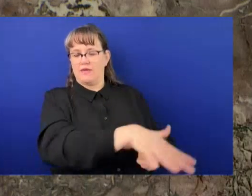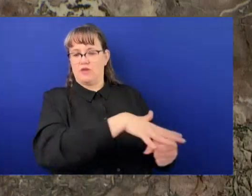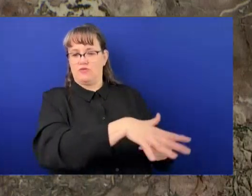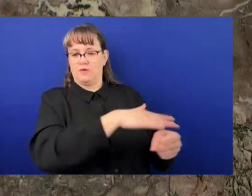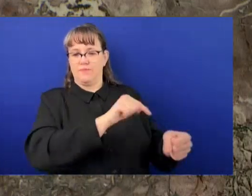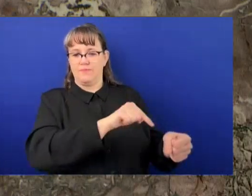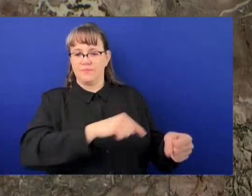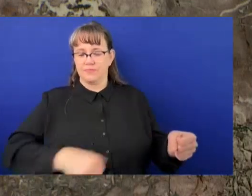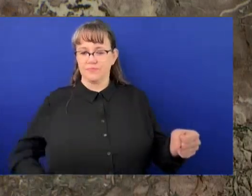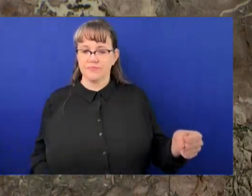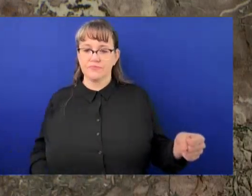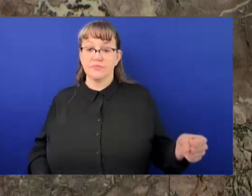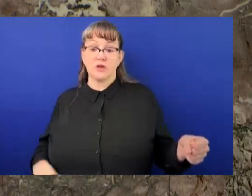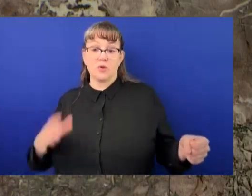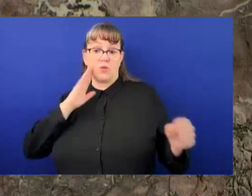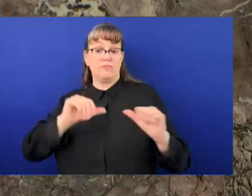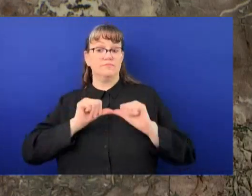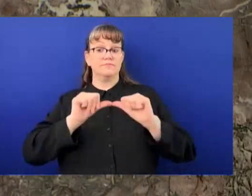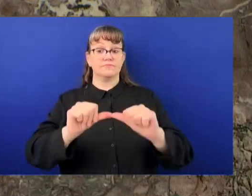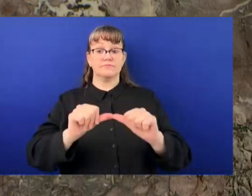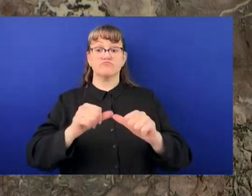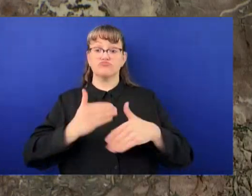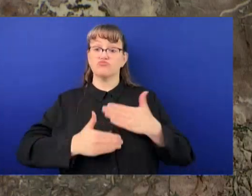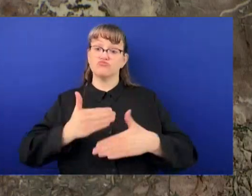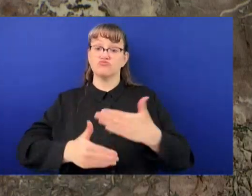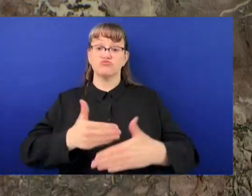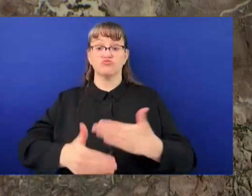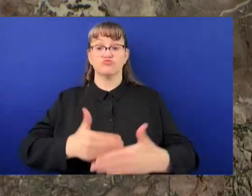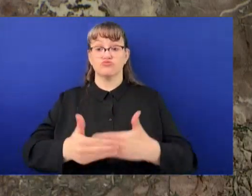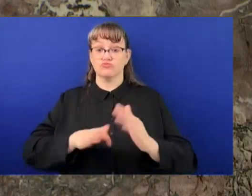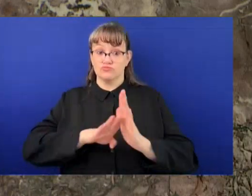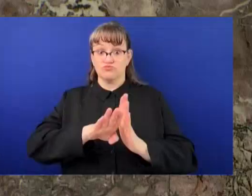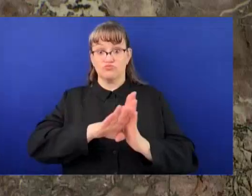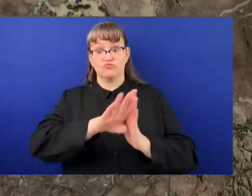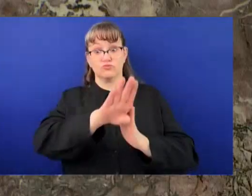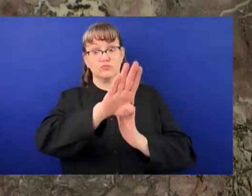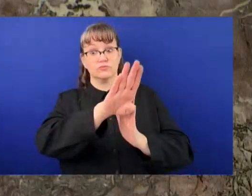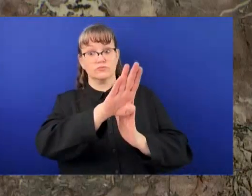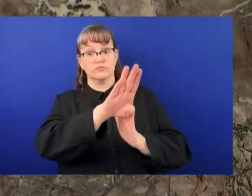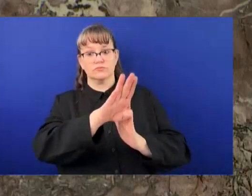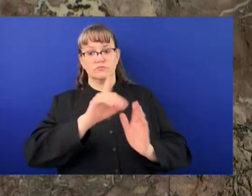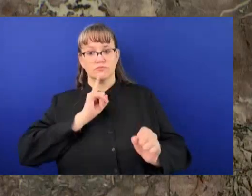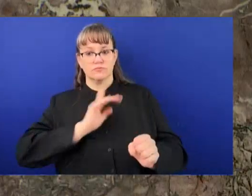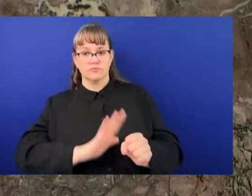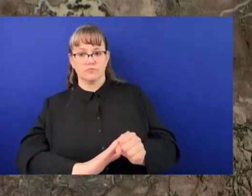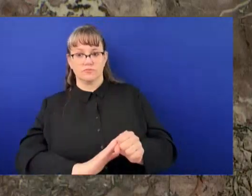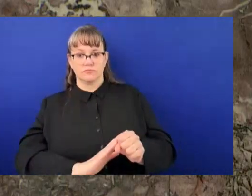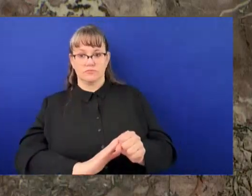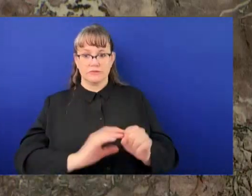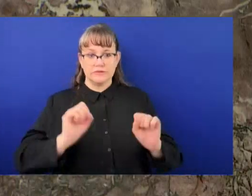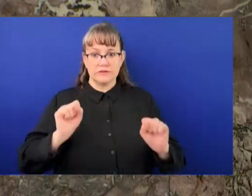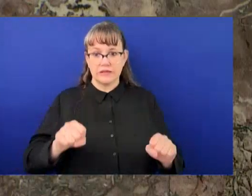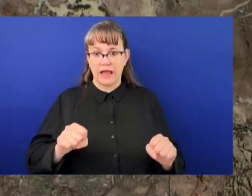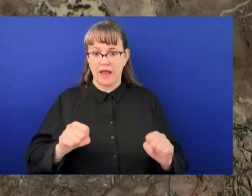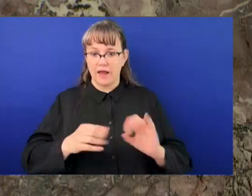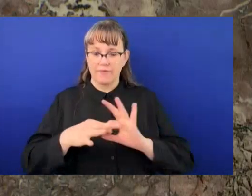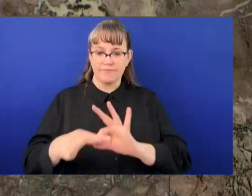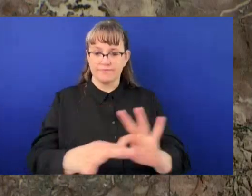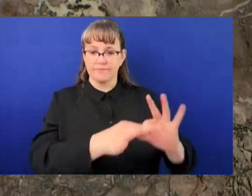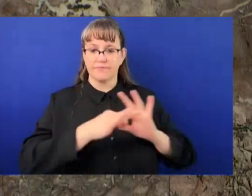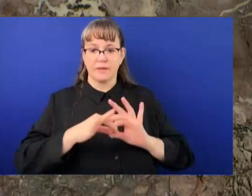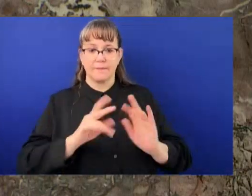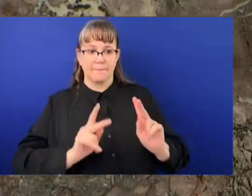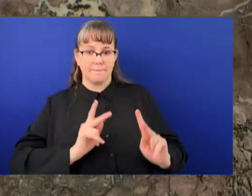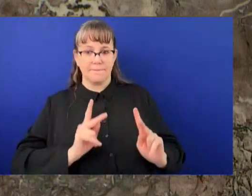move forward with that work so that we can ensure that we have a way of connecting people, the human contact of a person working with